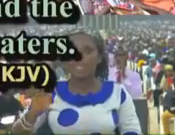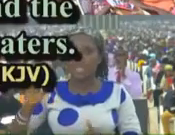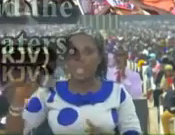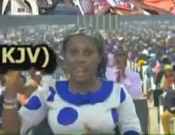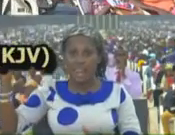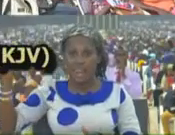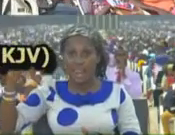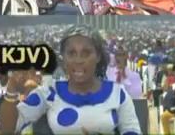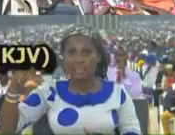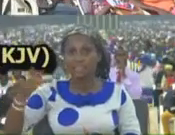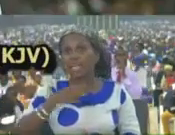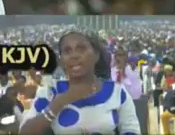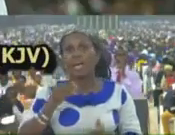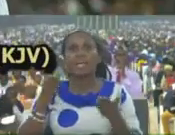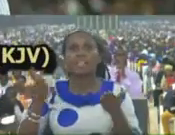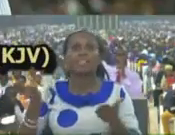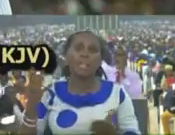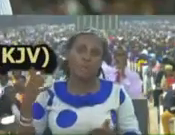there was light.